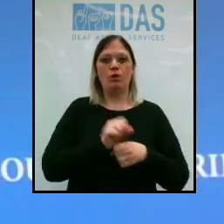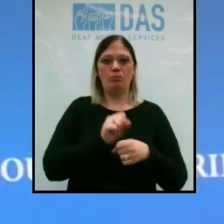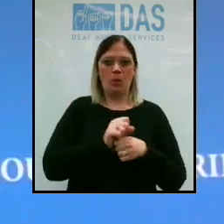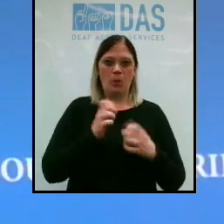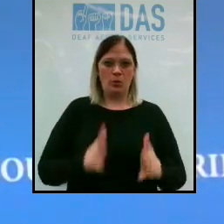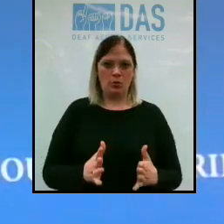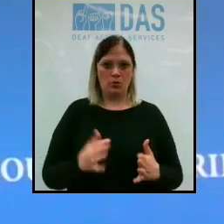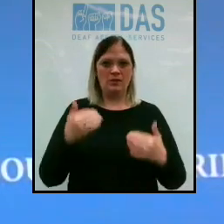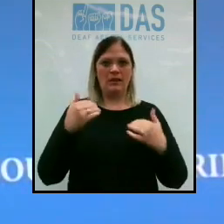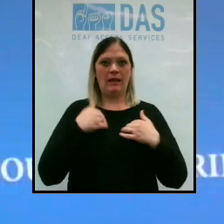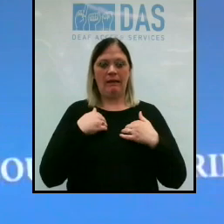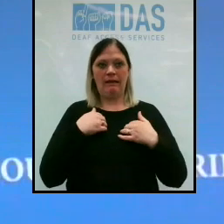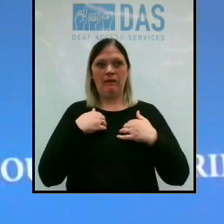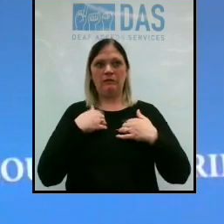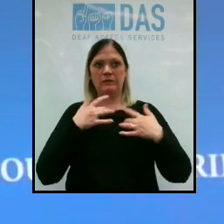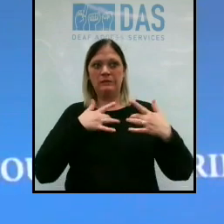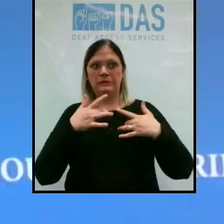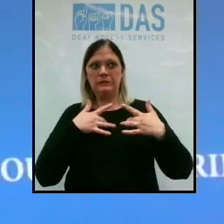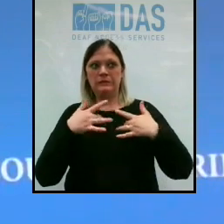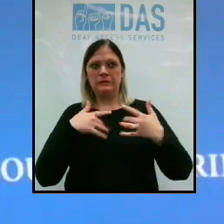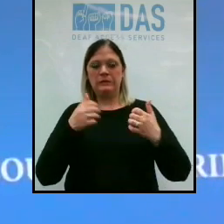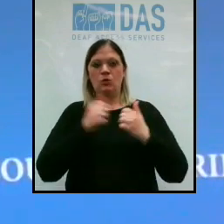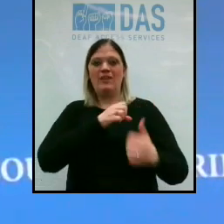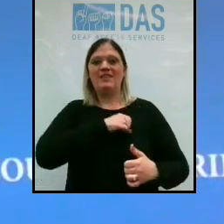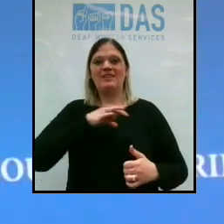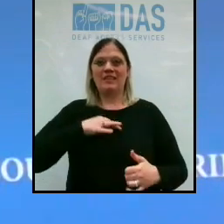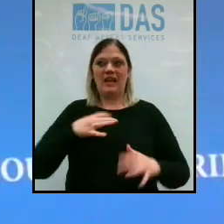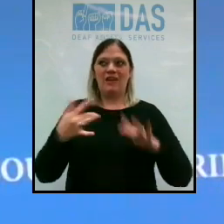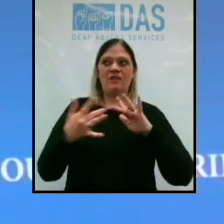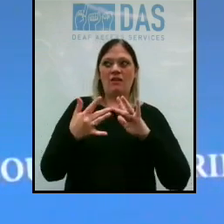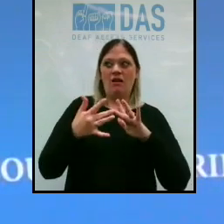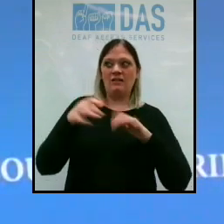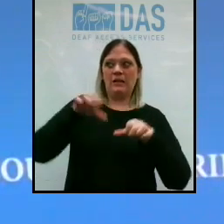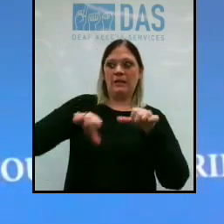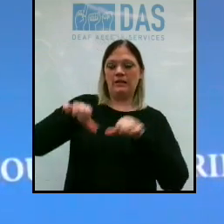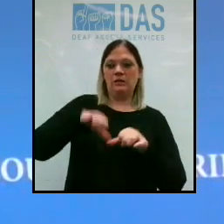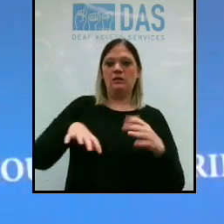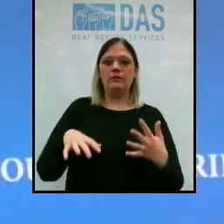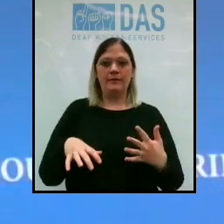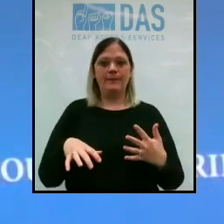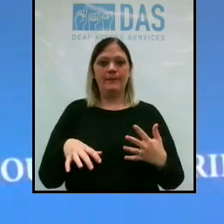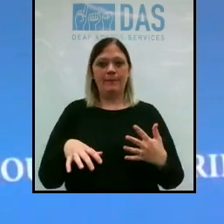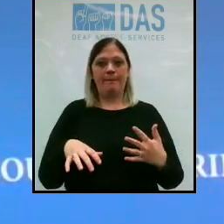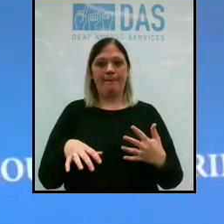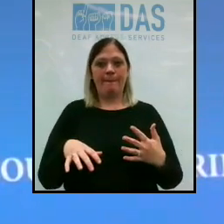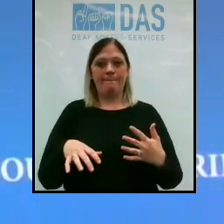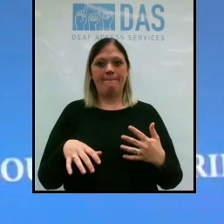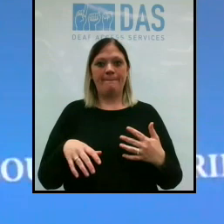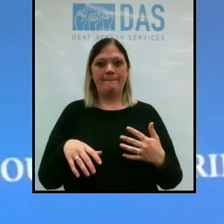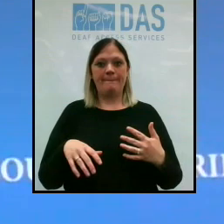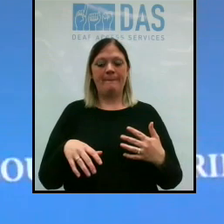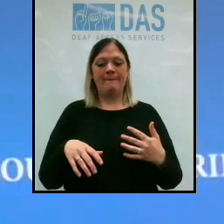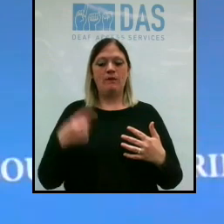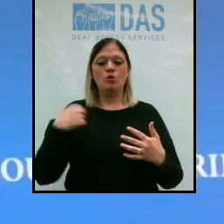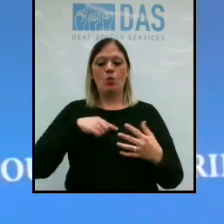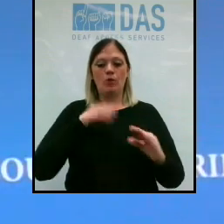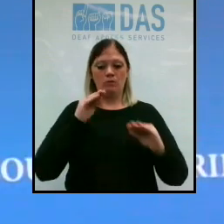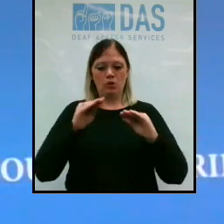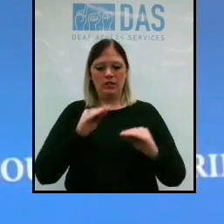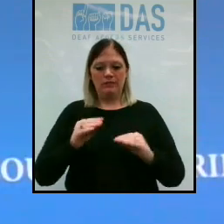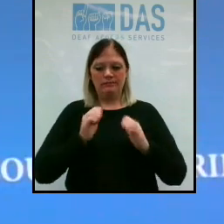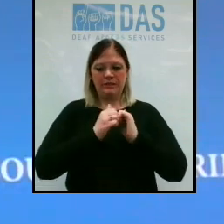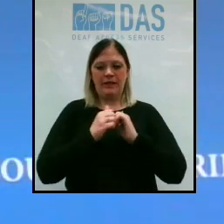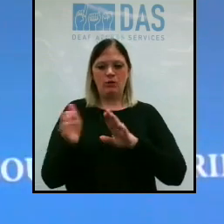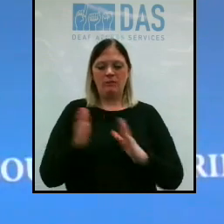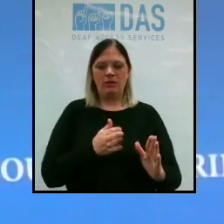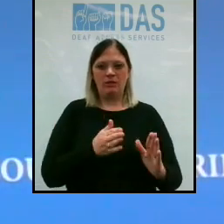have a worry with regards to personnel and the contact that they may have together. We are putting a plan together for that right